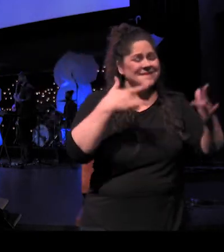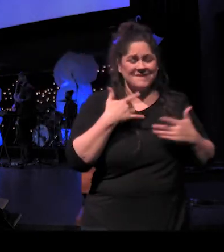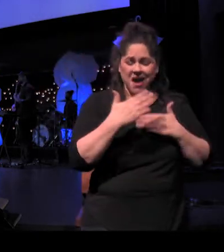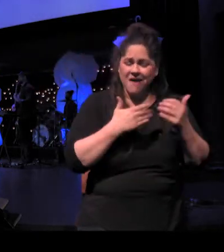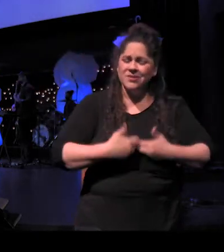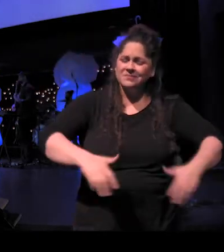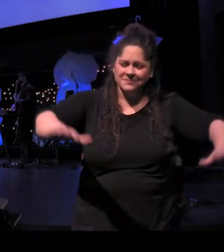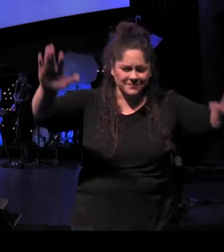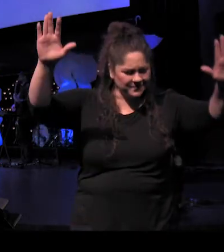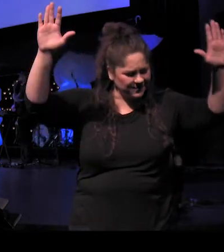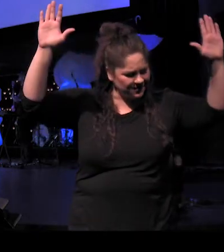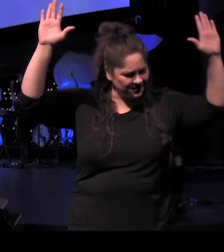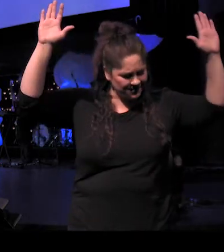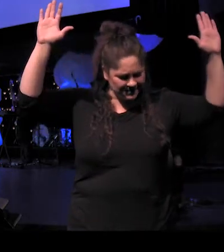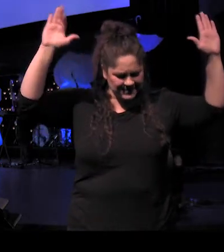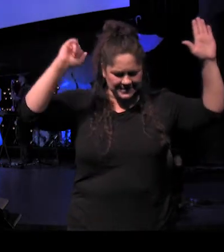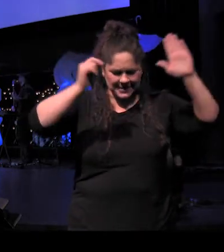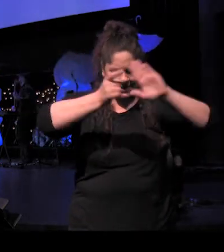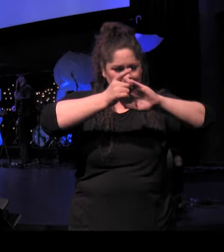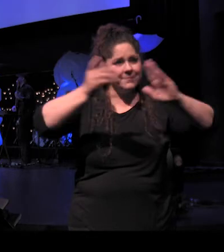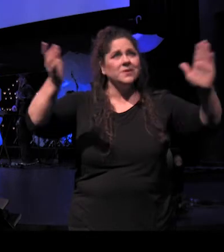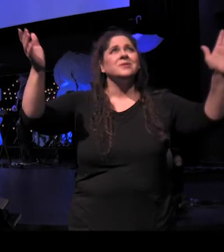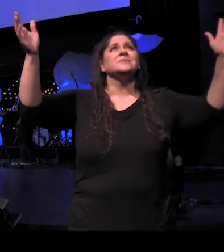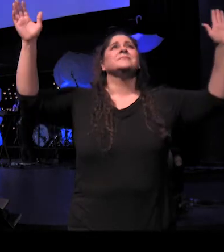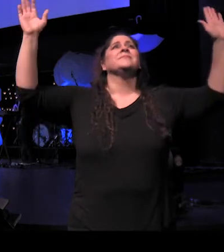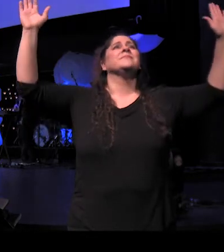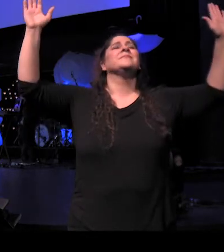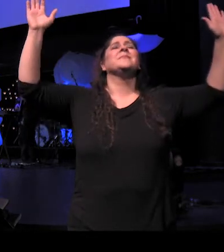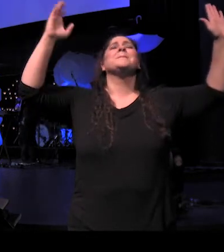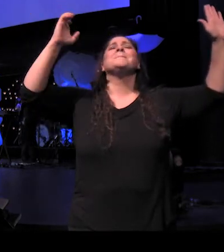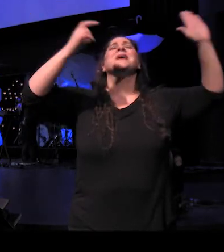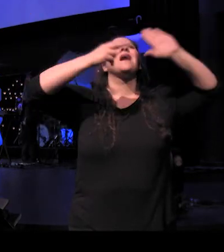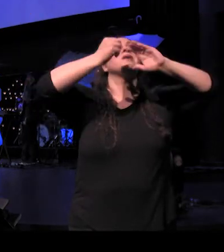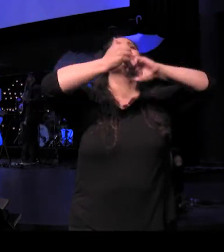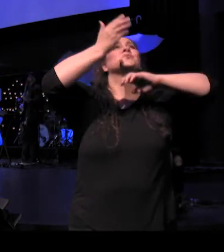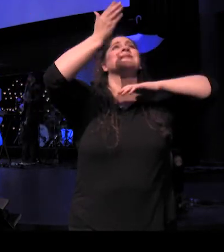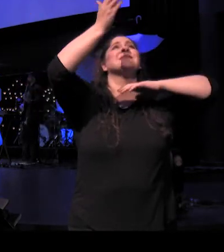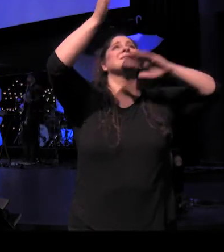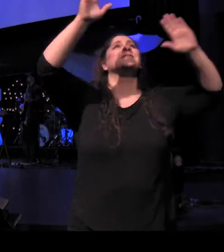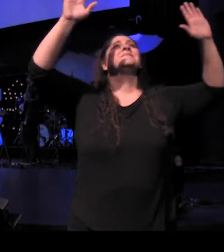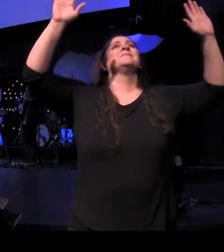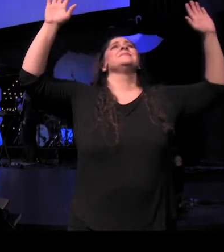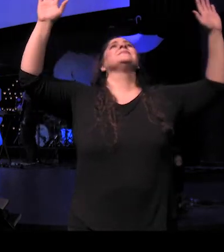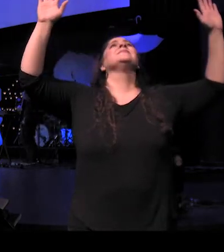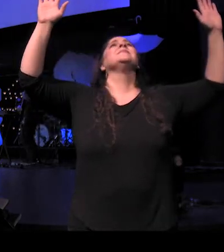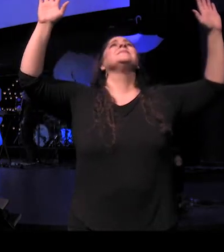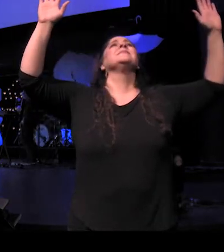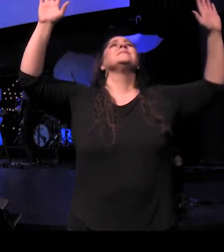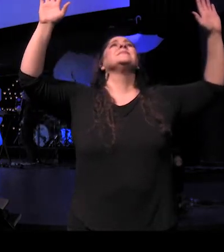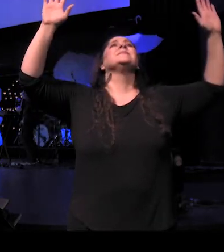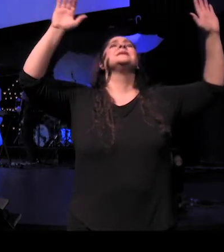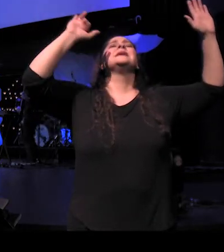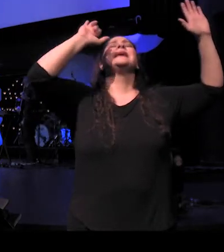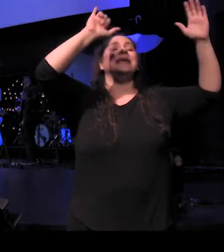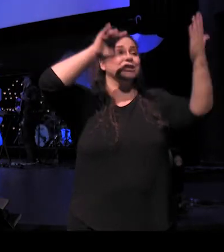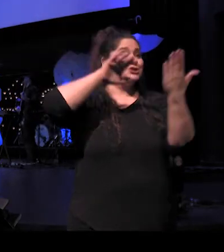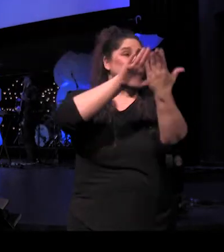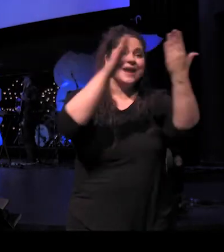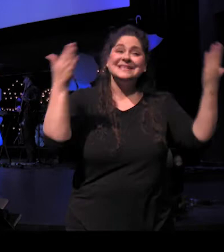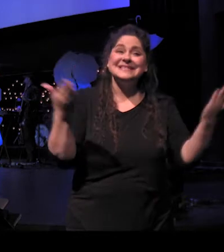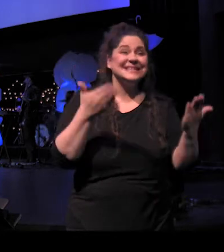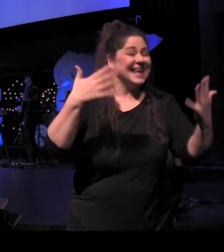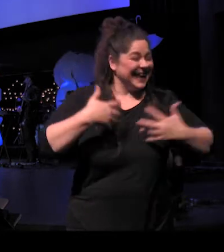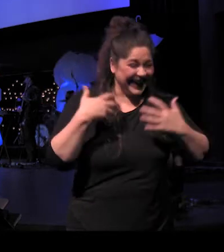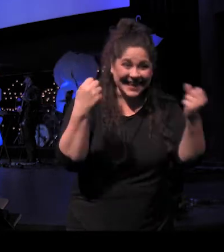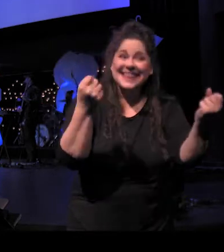do. And just get honest with the Lord. This is a moment. Don't miss it. His presence is here. Healing